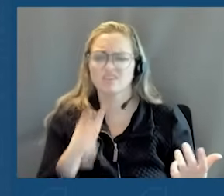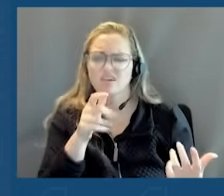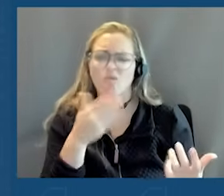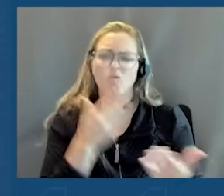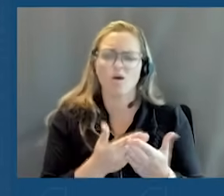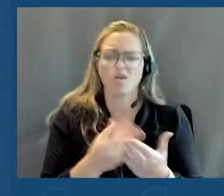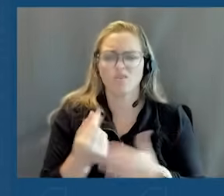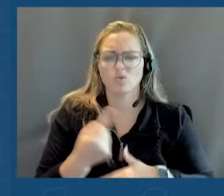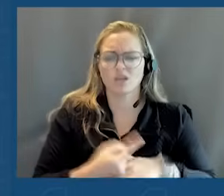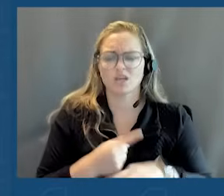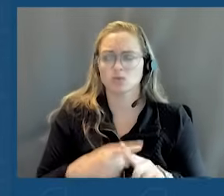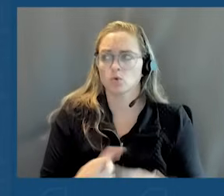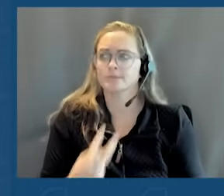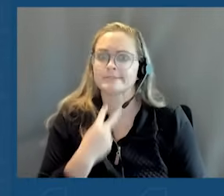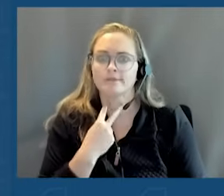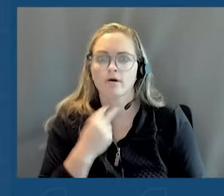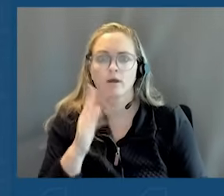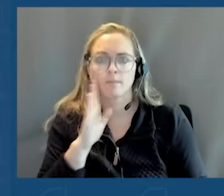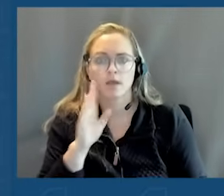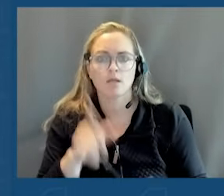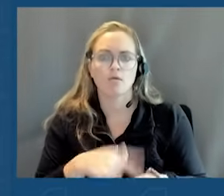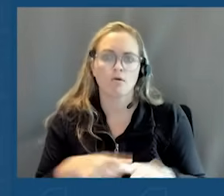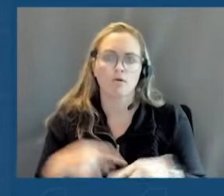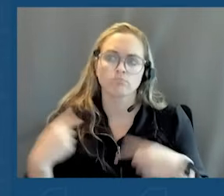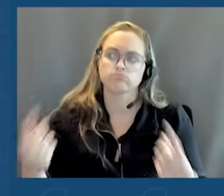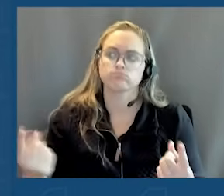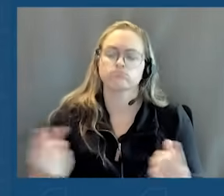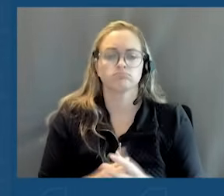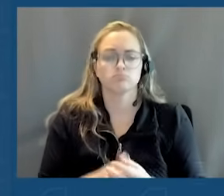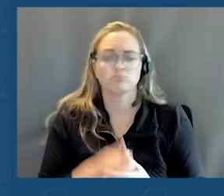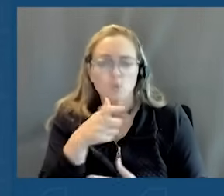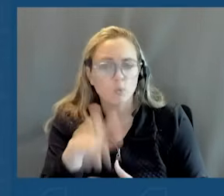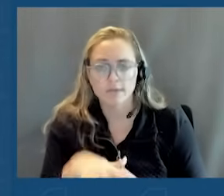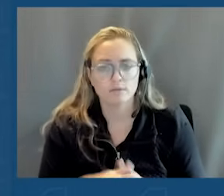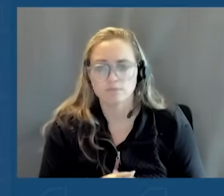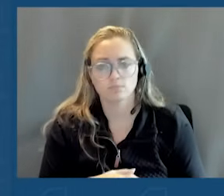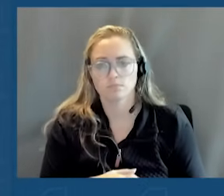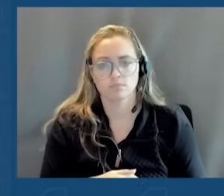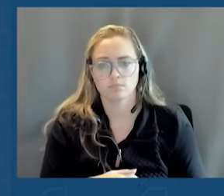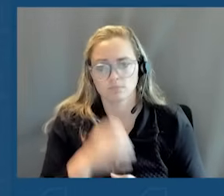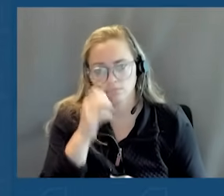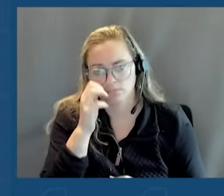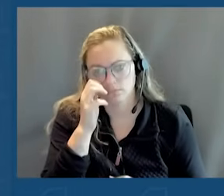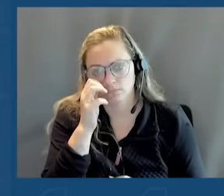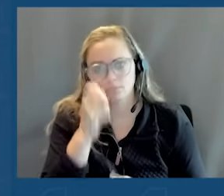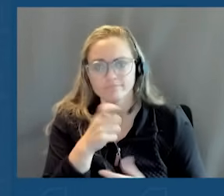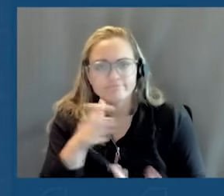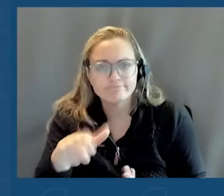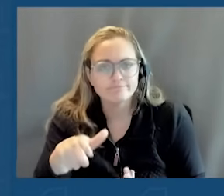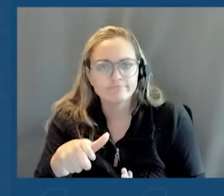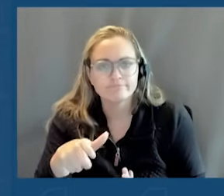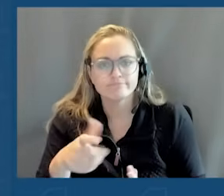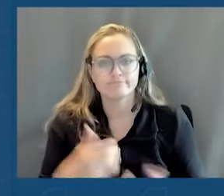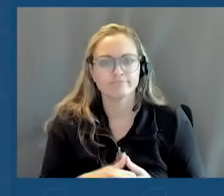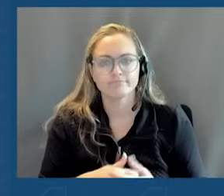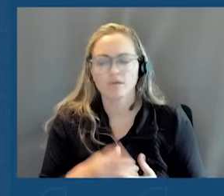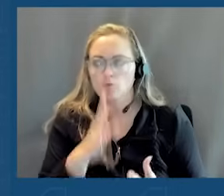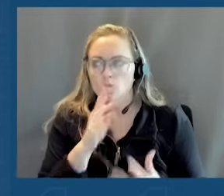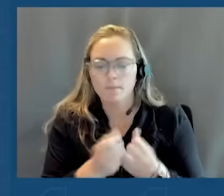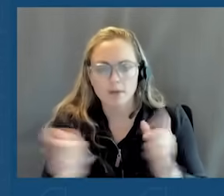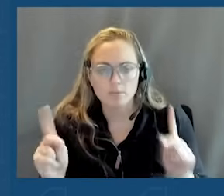being bedridden for a week or longer. So you don't need to do that. It is not necessary. I've talked to so many people who've had